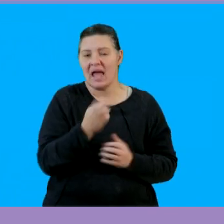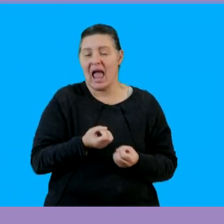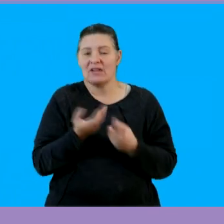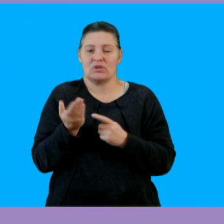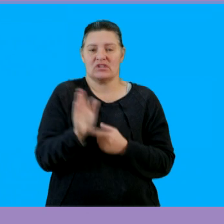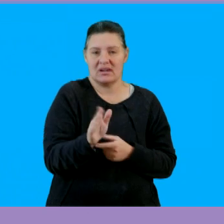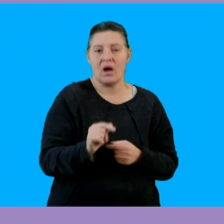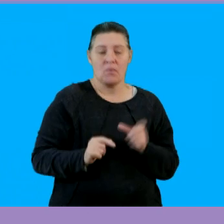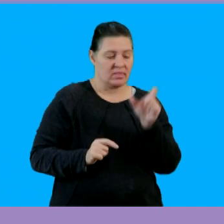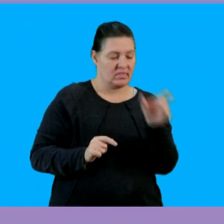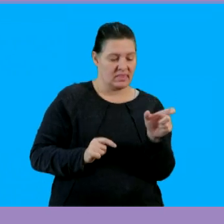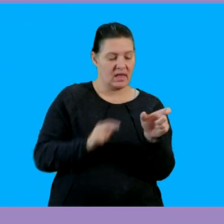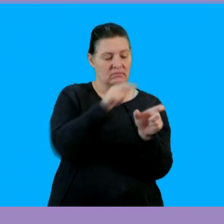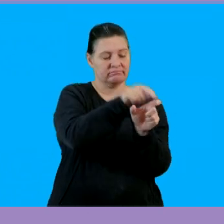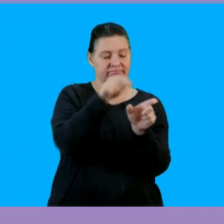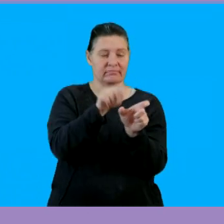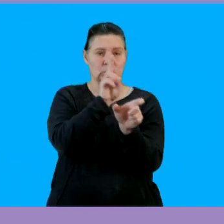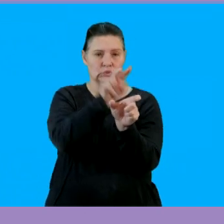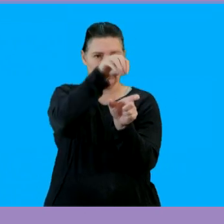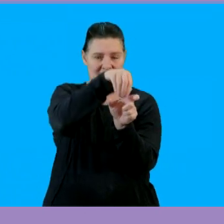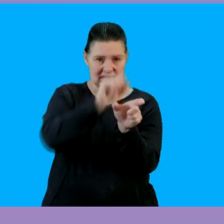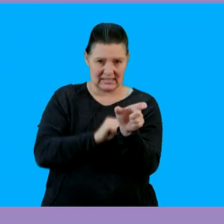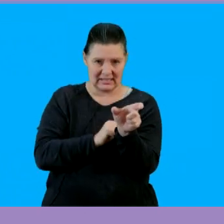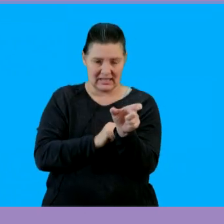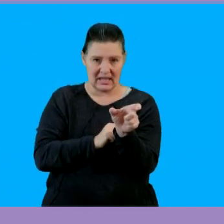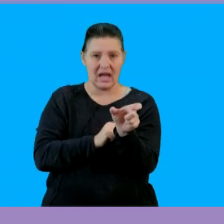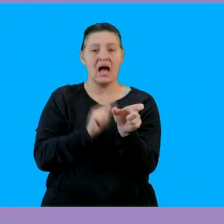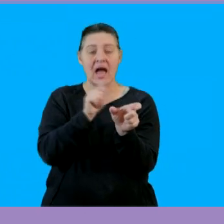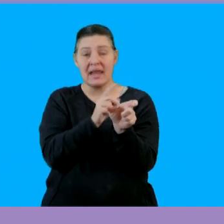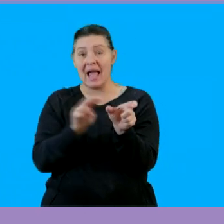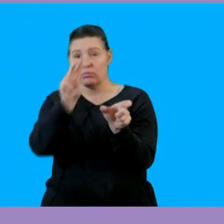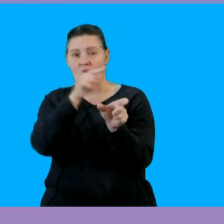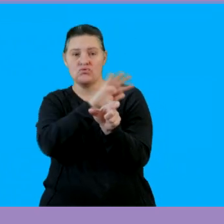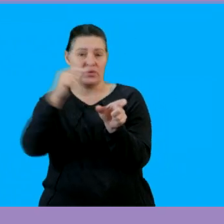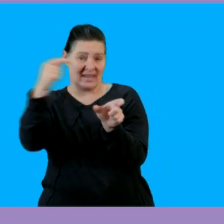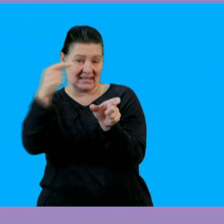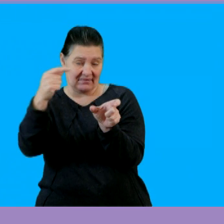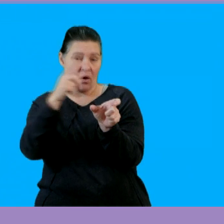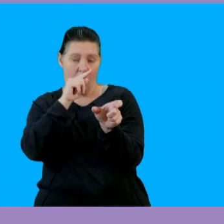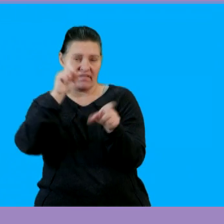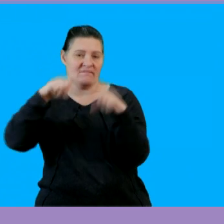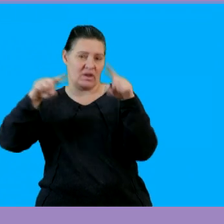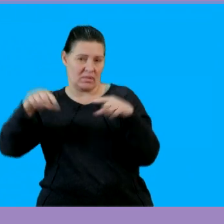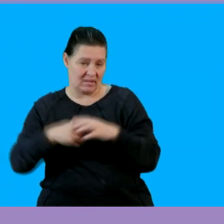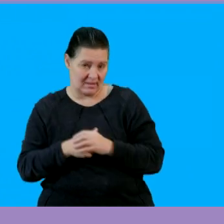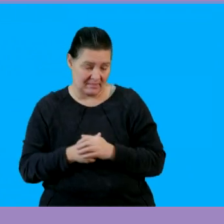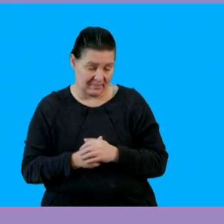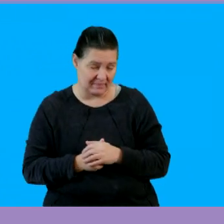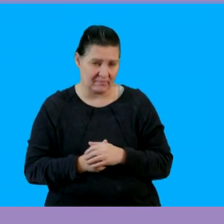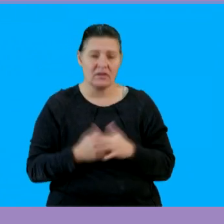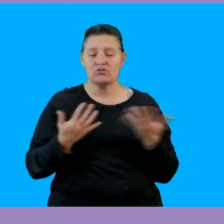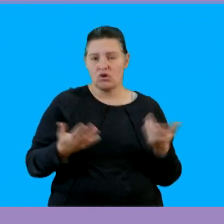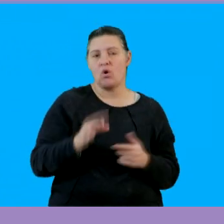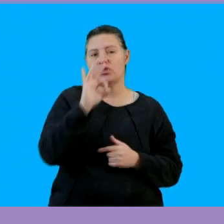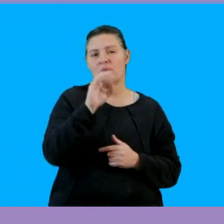is an expression with two terms and non-negative exponents of the variables or variable.